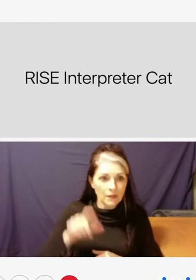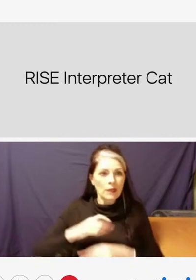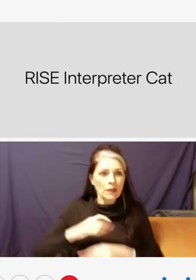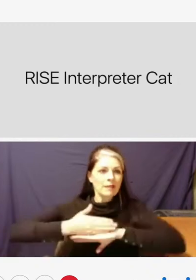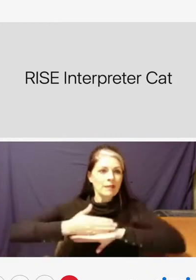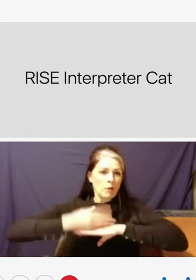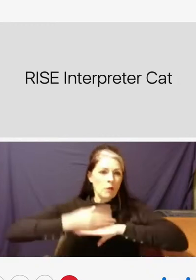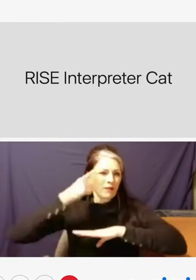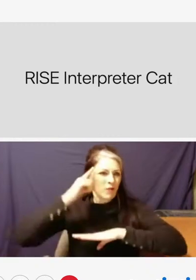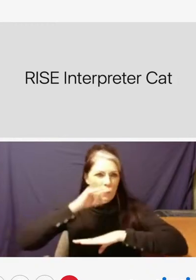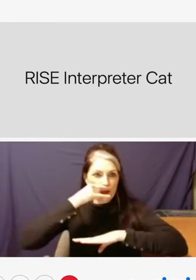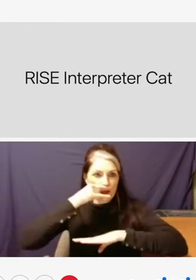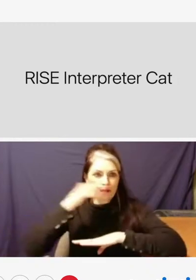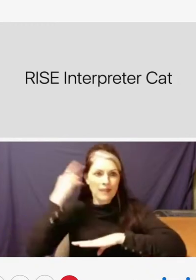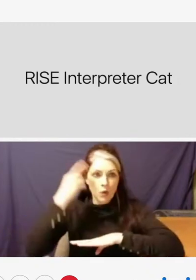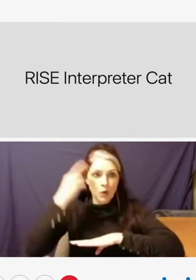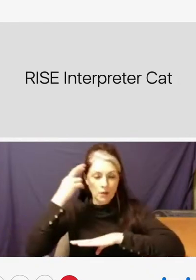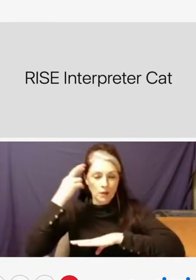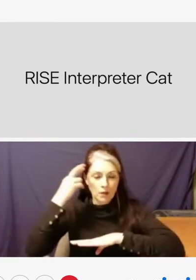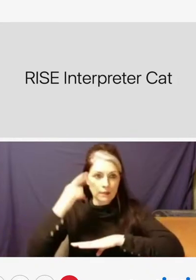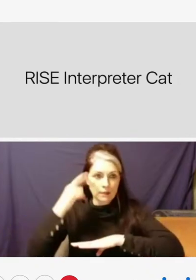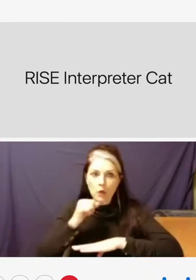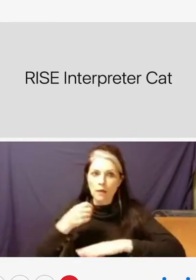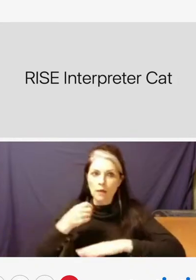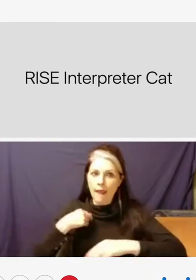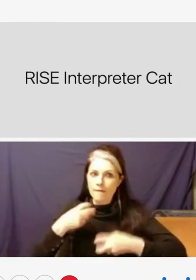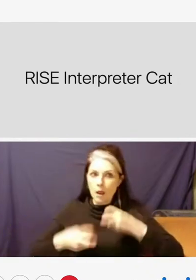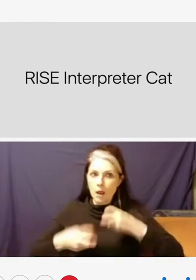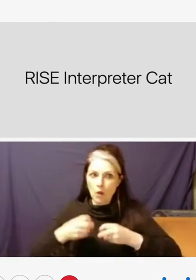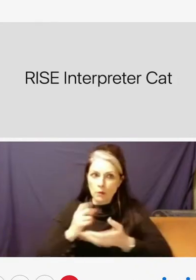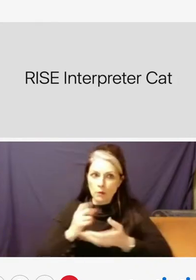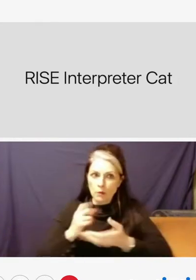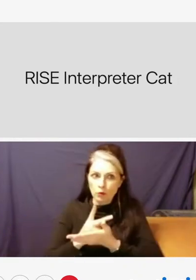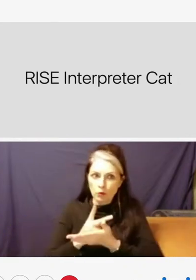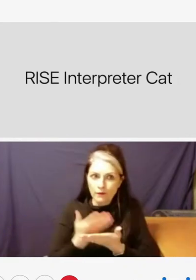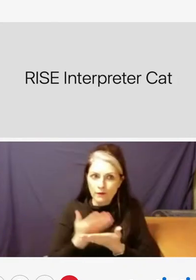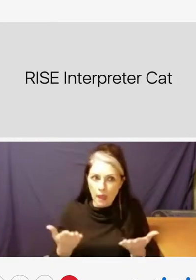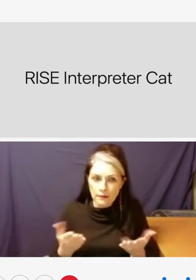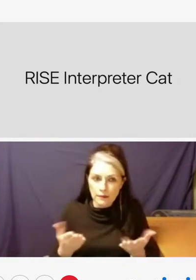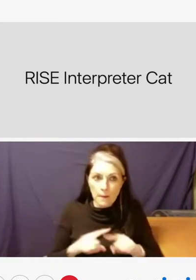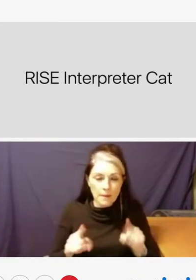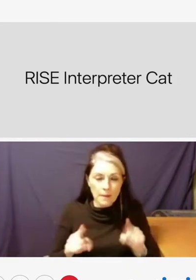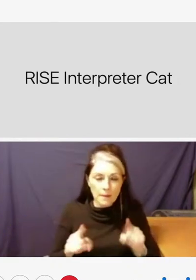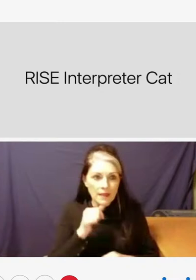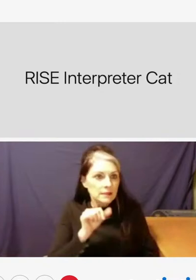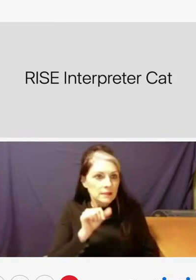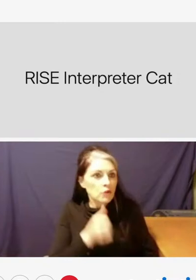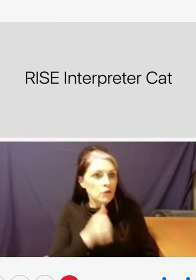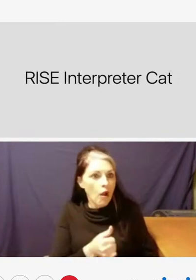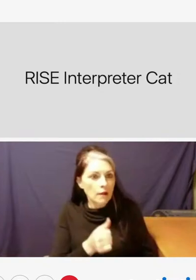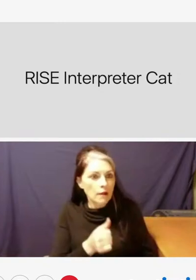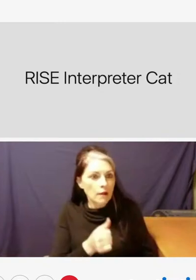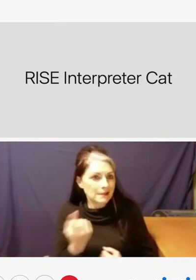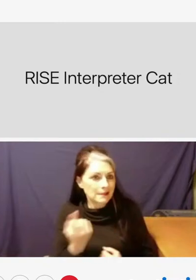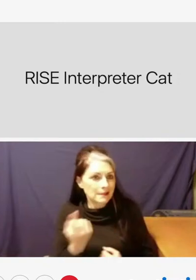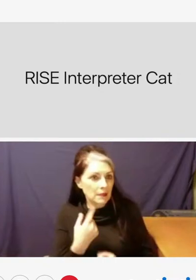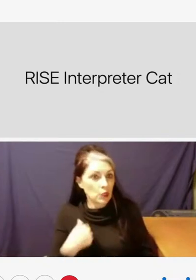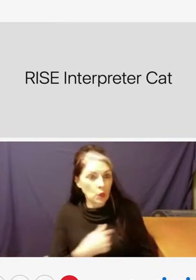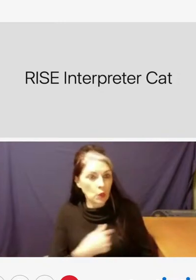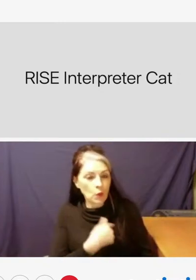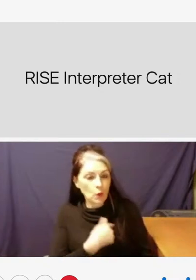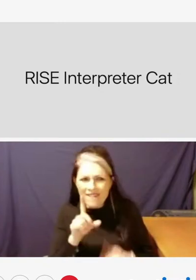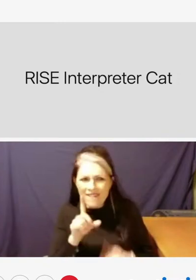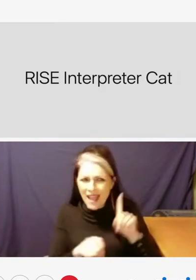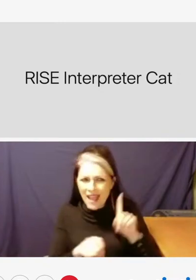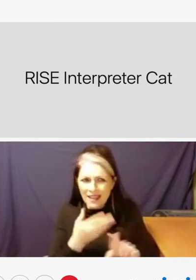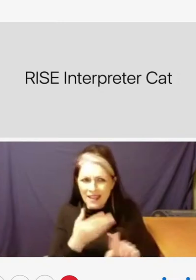a problem approving the item but is it this is not something that we um I've asked before and I still never really have gotten an